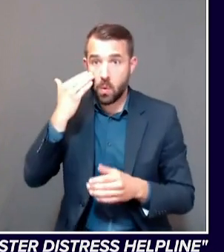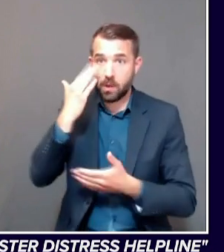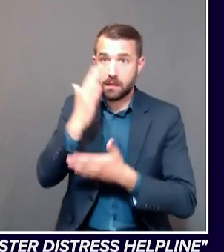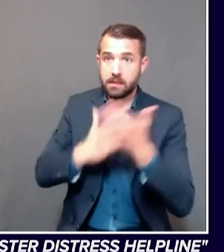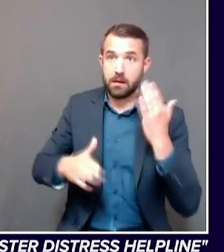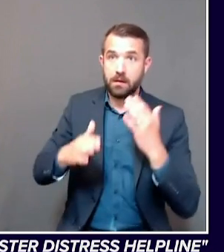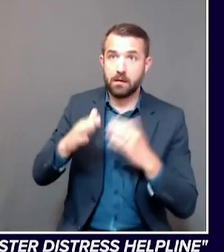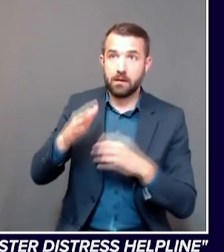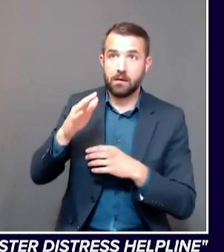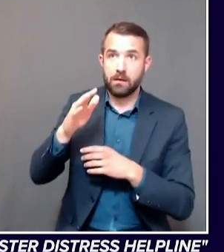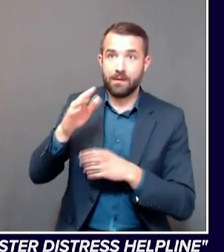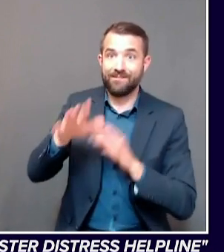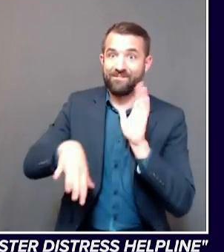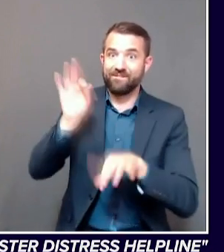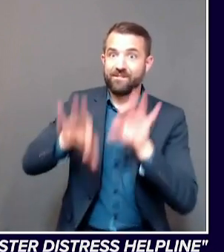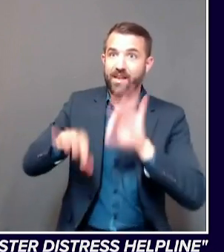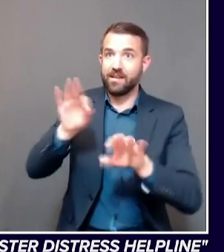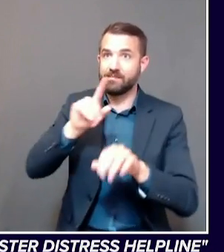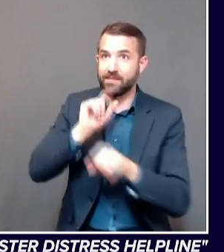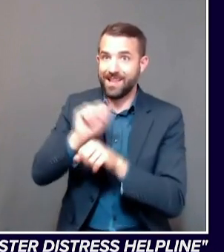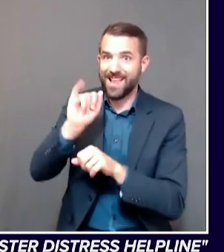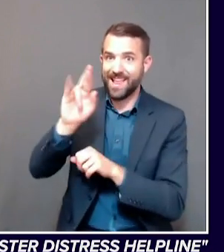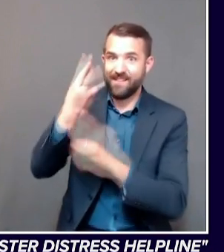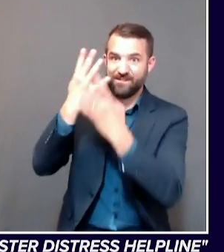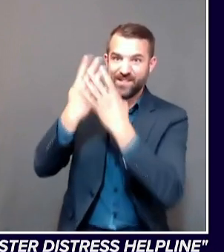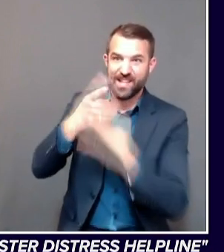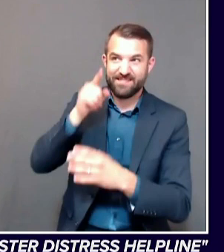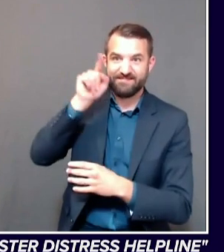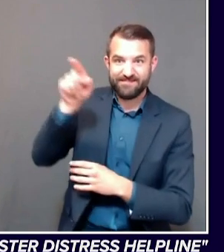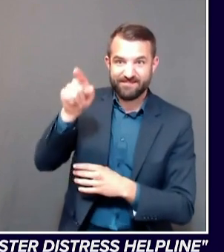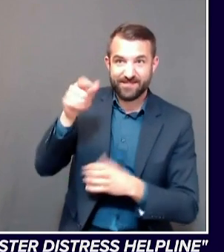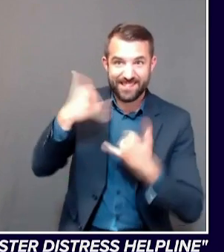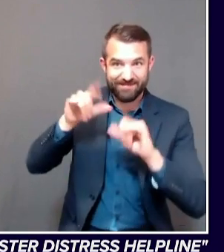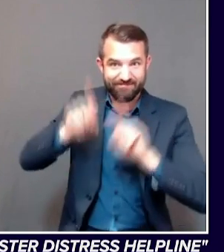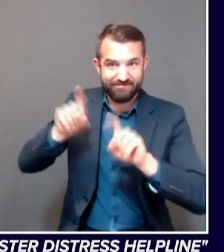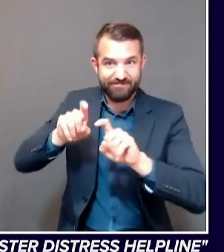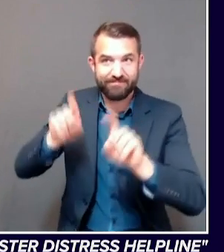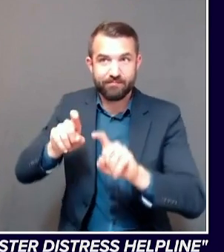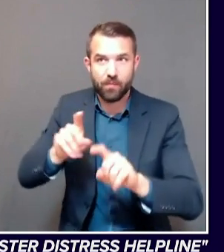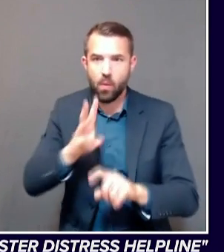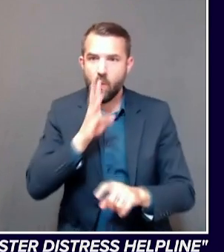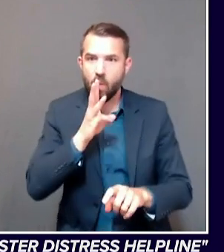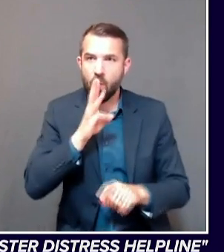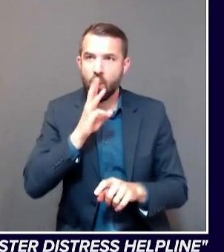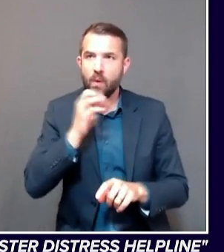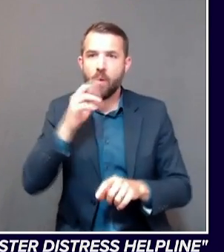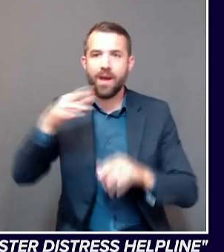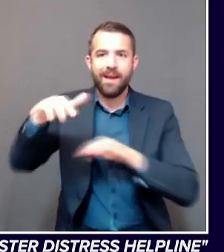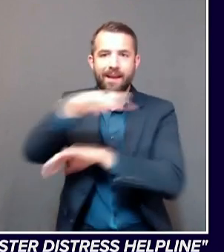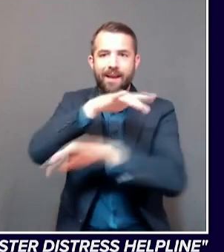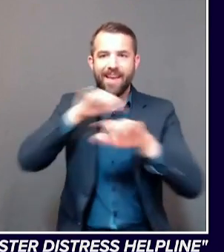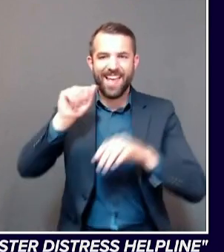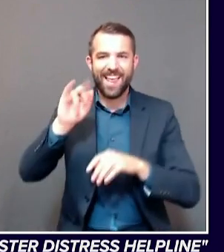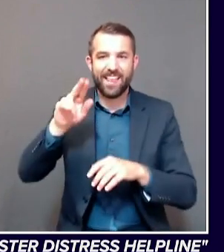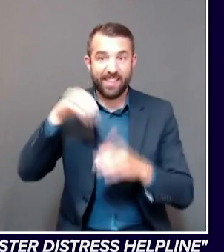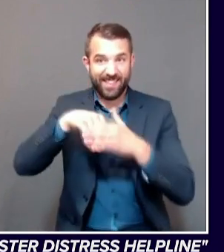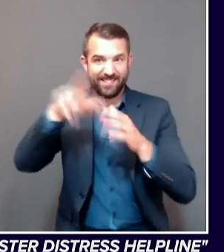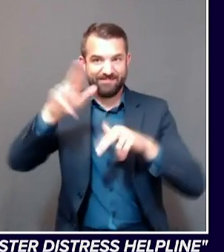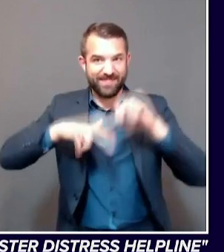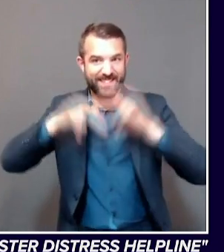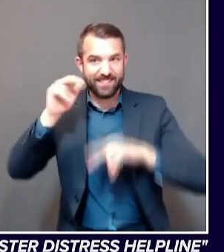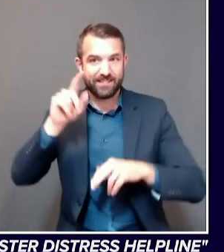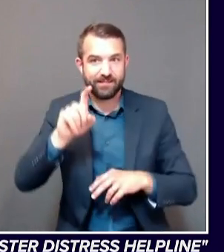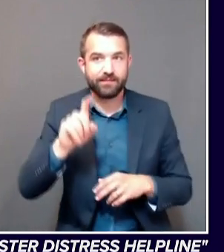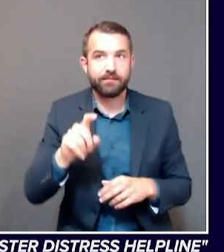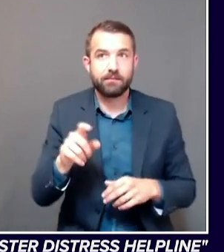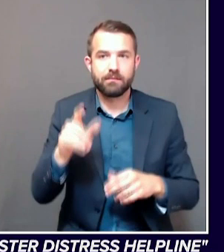air humidifiers that I believe you guys are still testing, but not in the water and air systems. What are your thoughts on that? Sure. So,